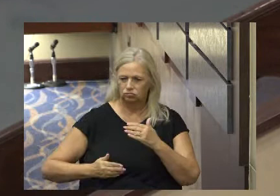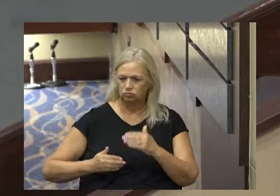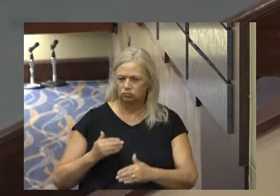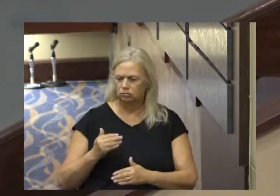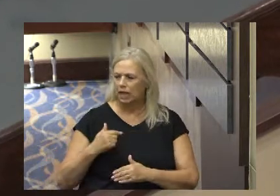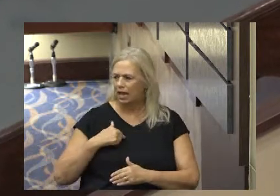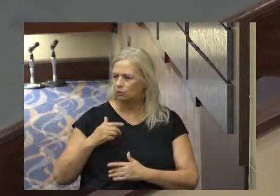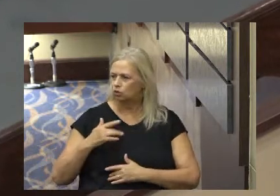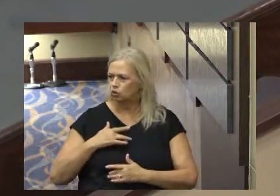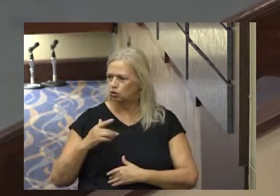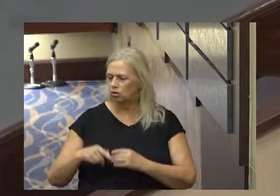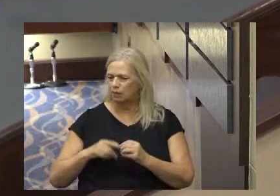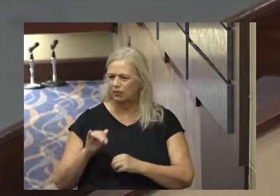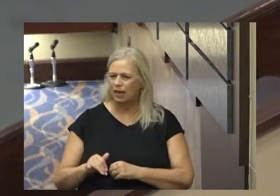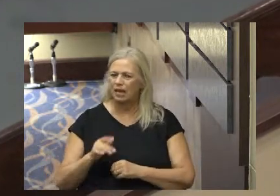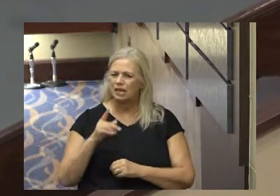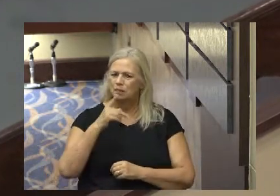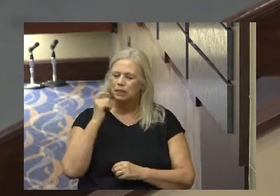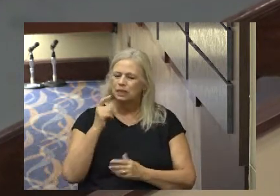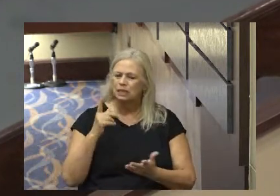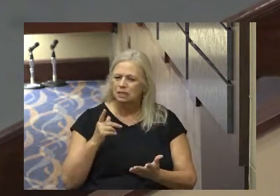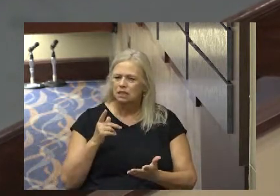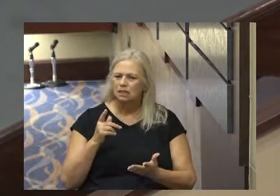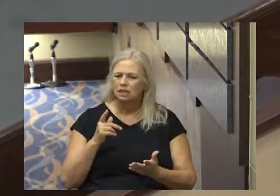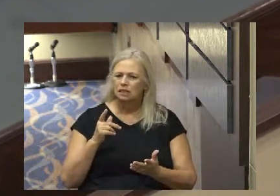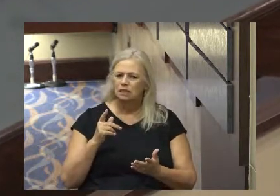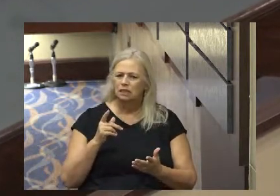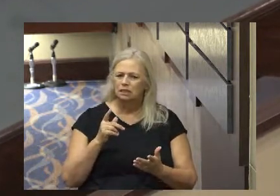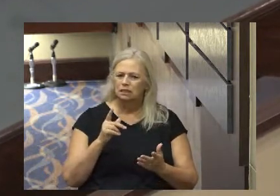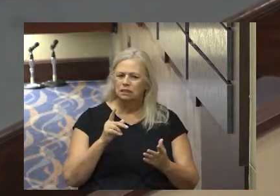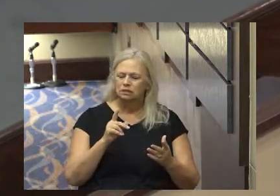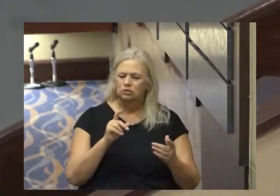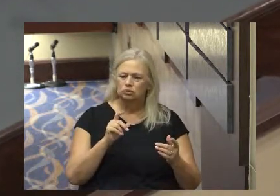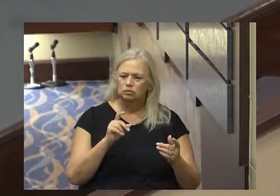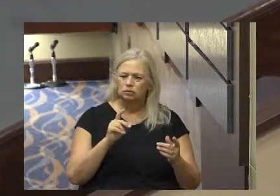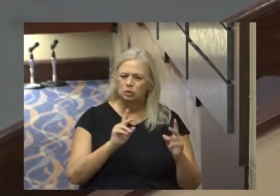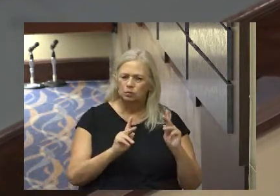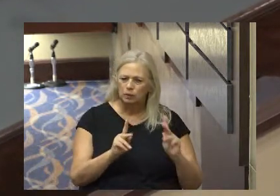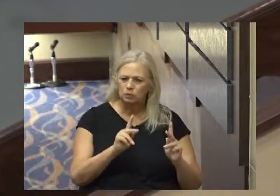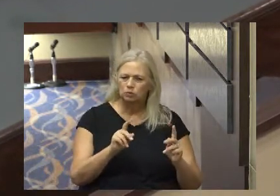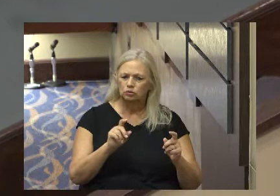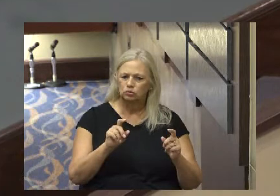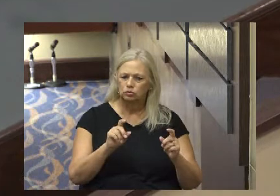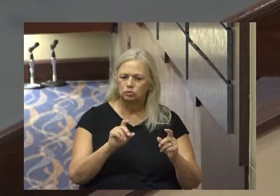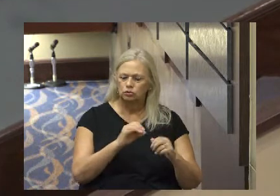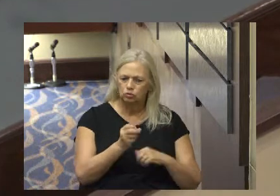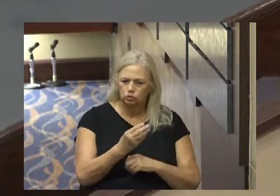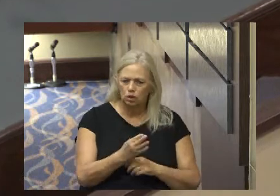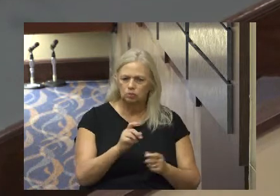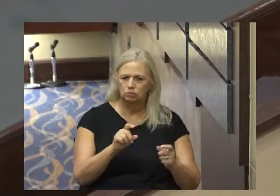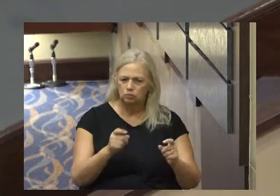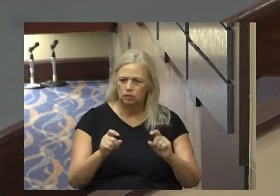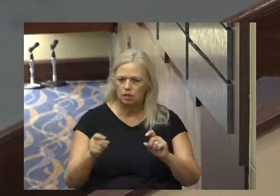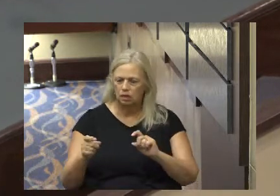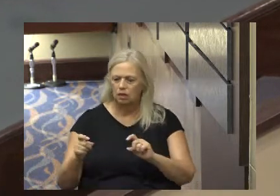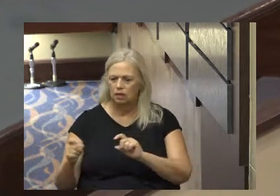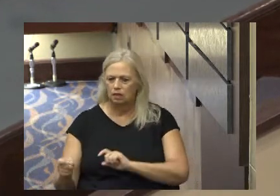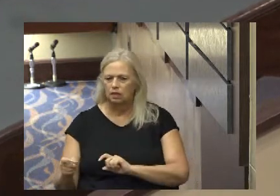her changing so many employment places and how it was affecting